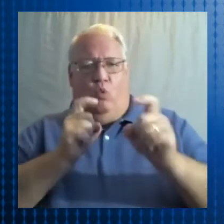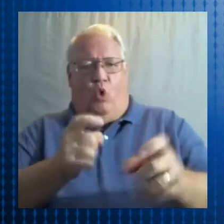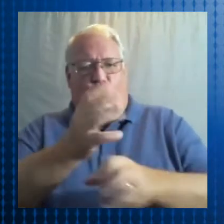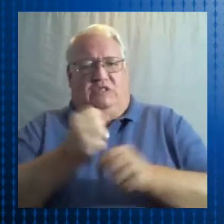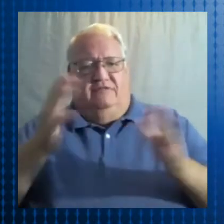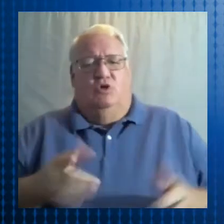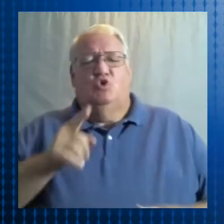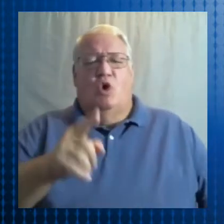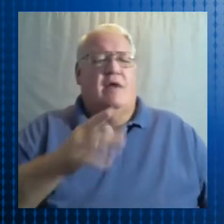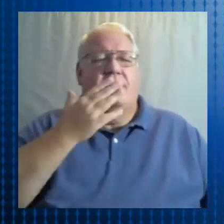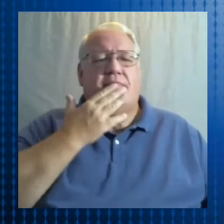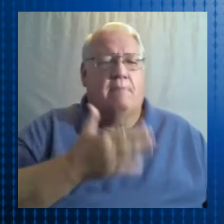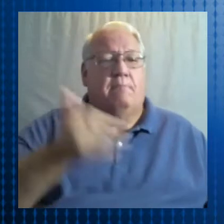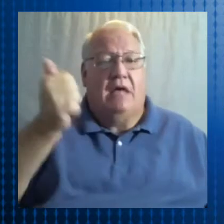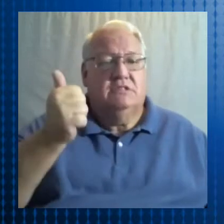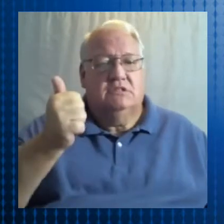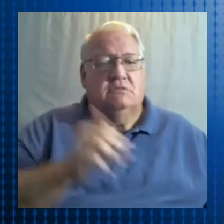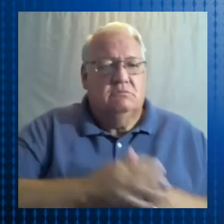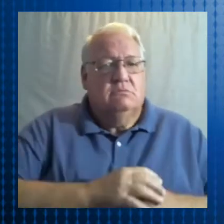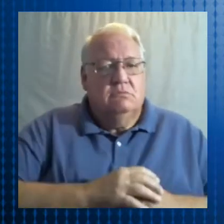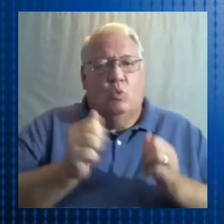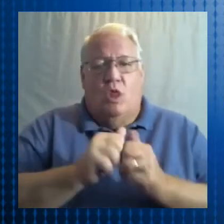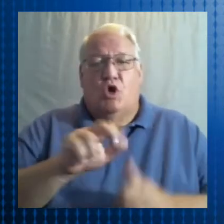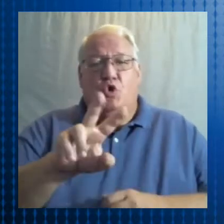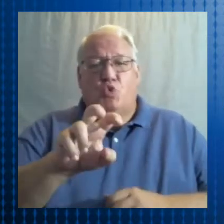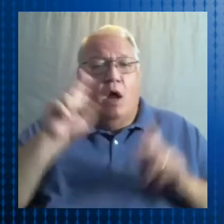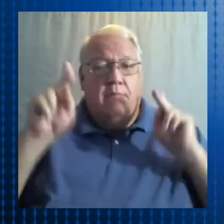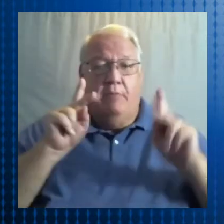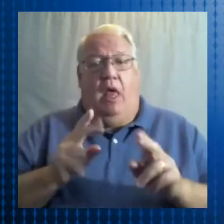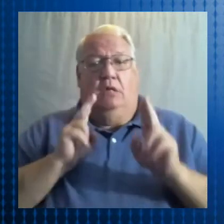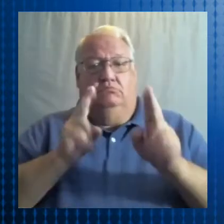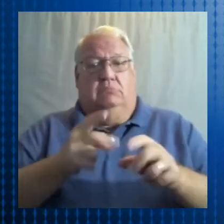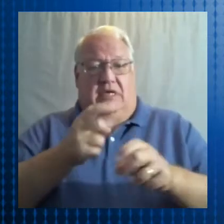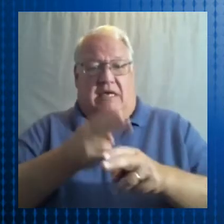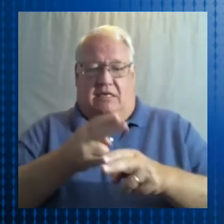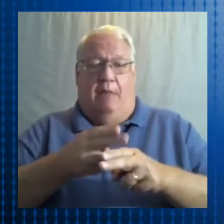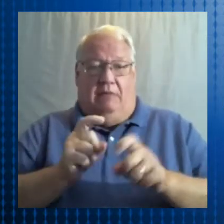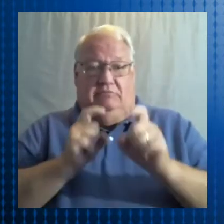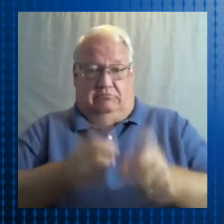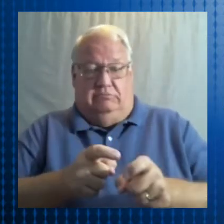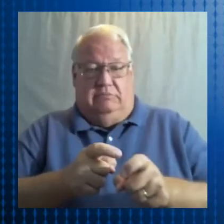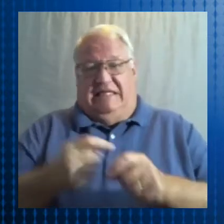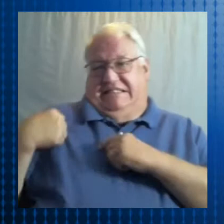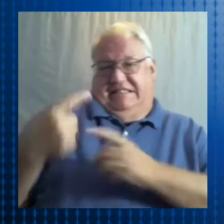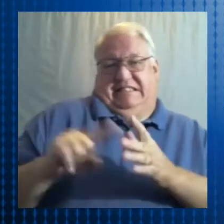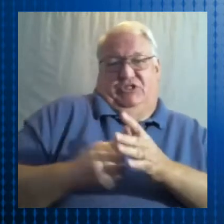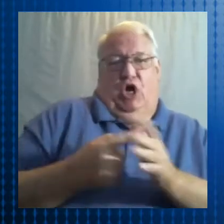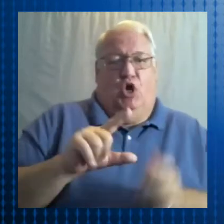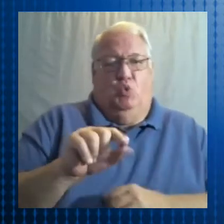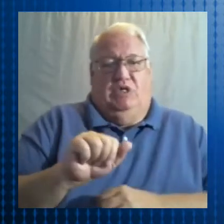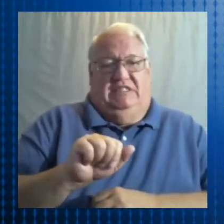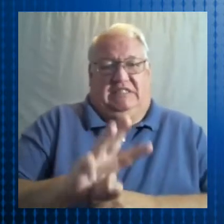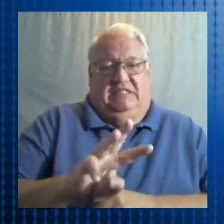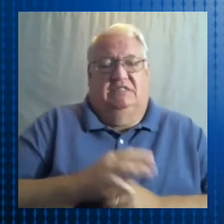company, with more than 200 individuals who have been nominated since the awards program's inception in 2016.